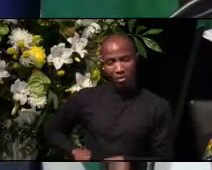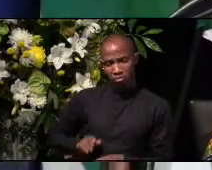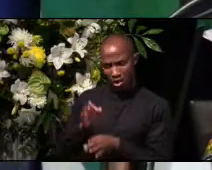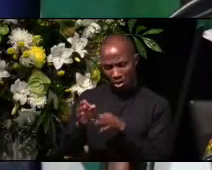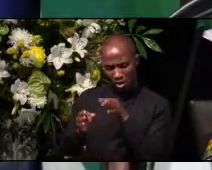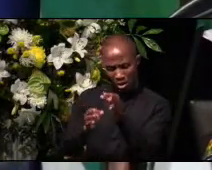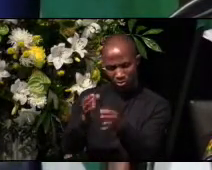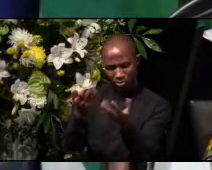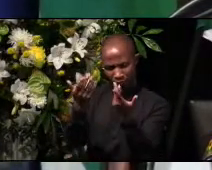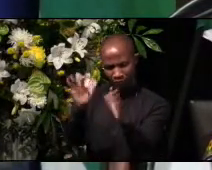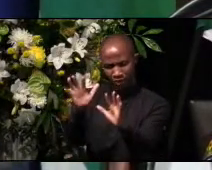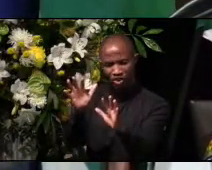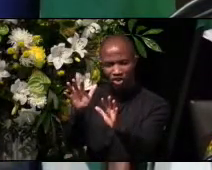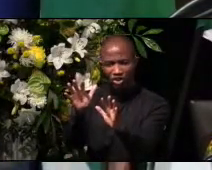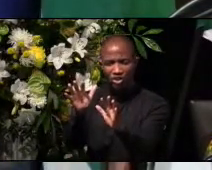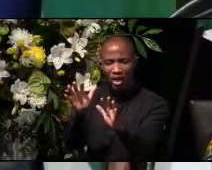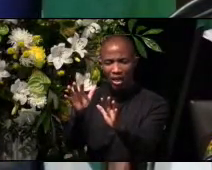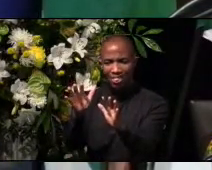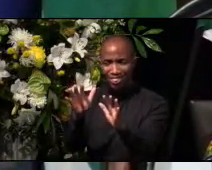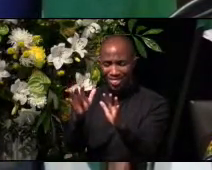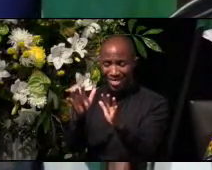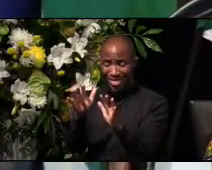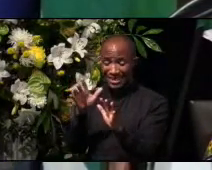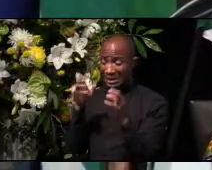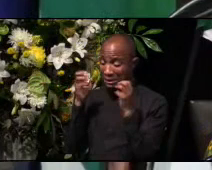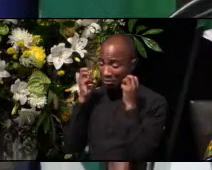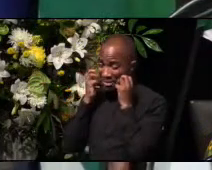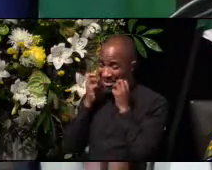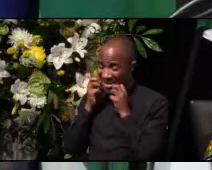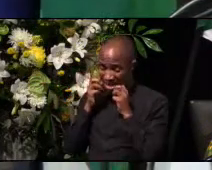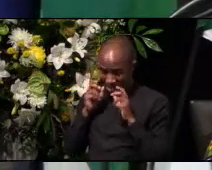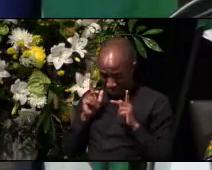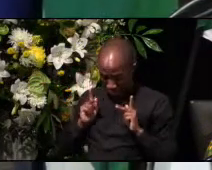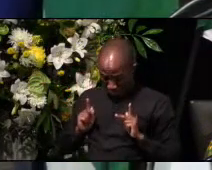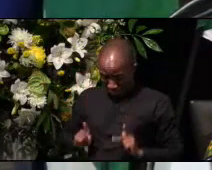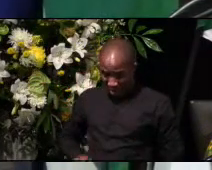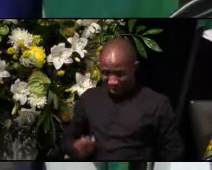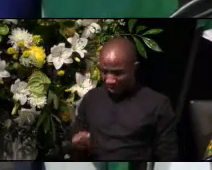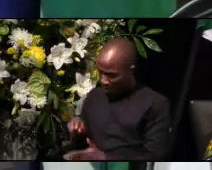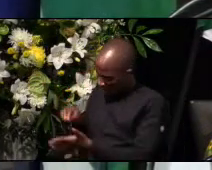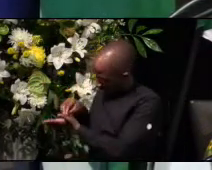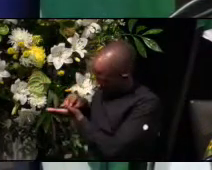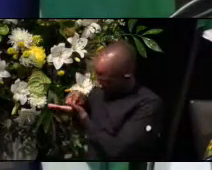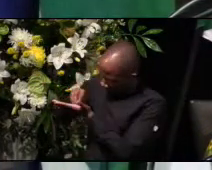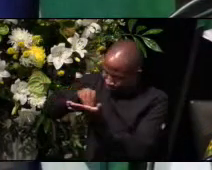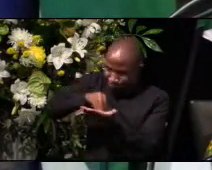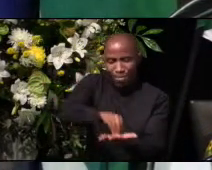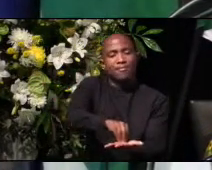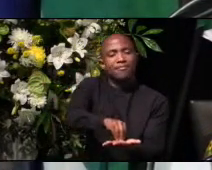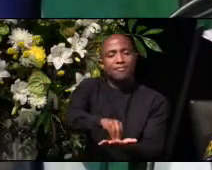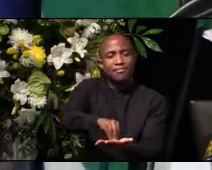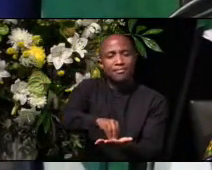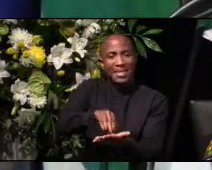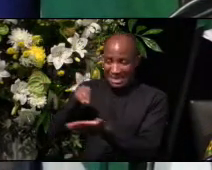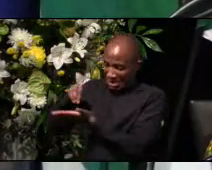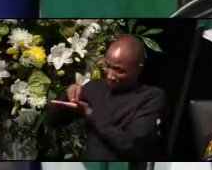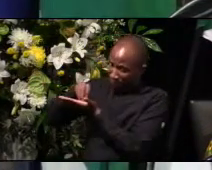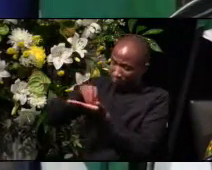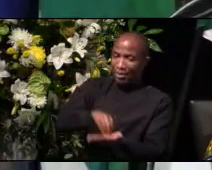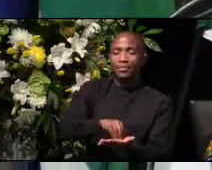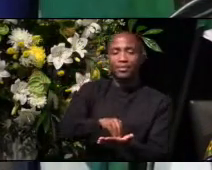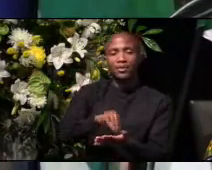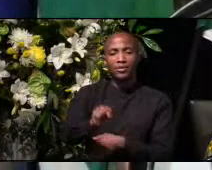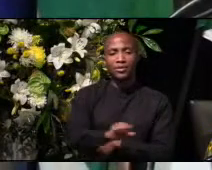province but I also want to be a bit more provocative again program director that